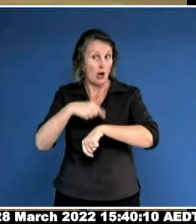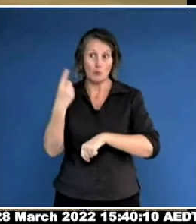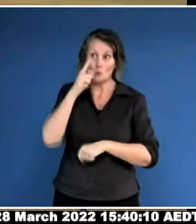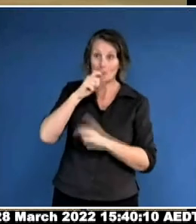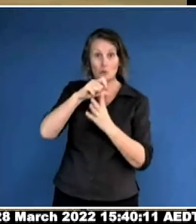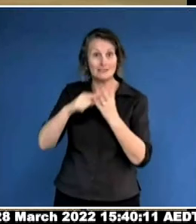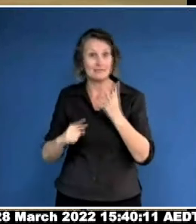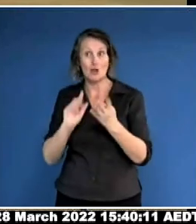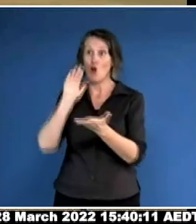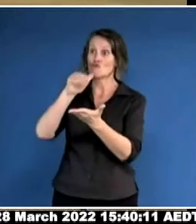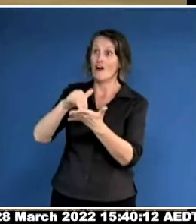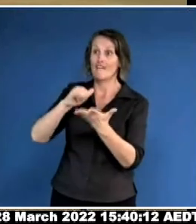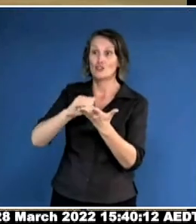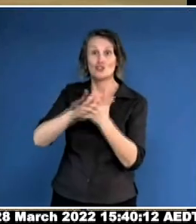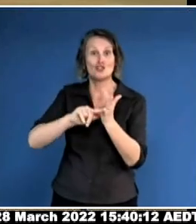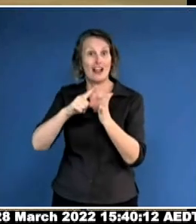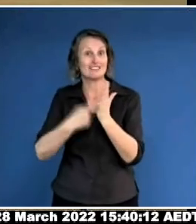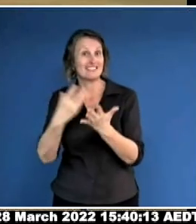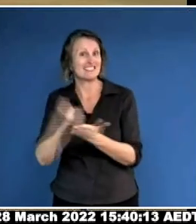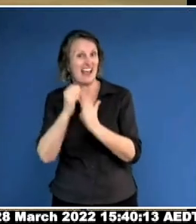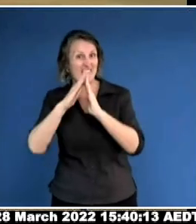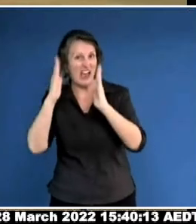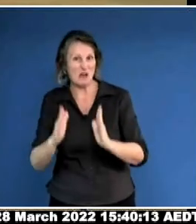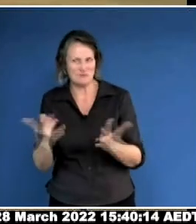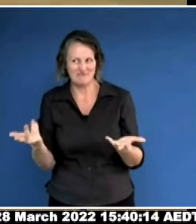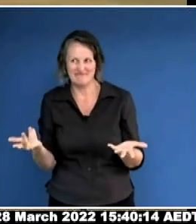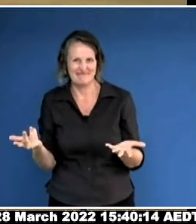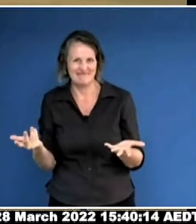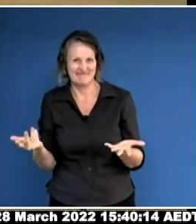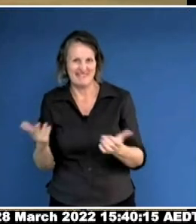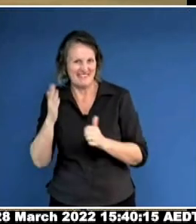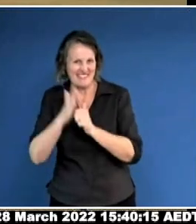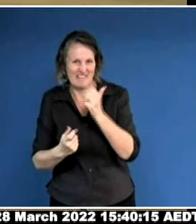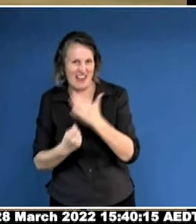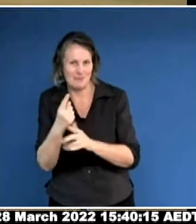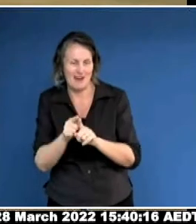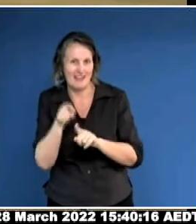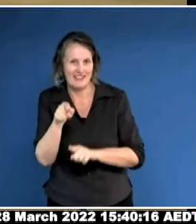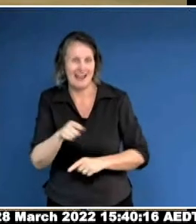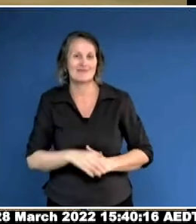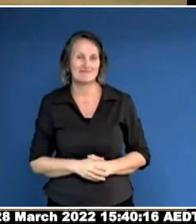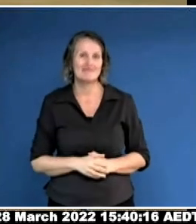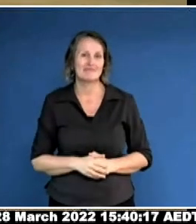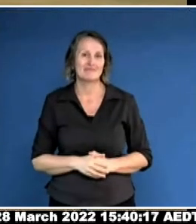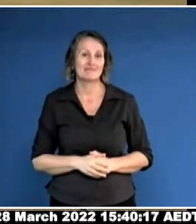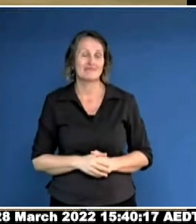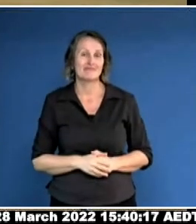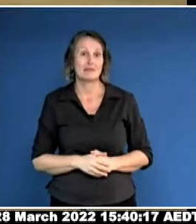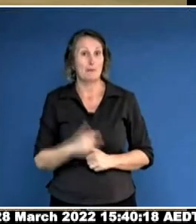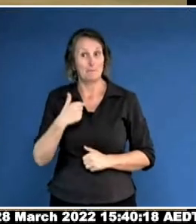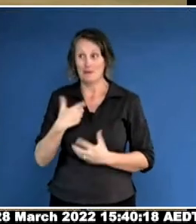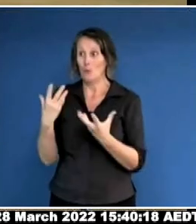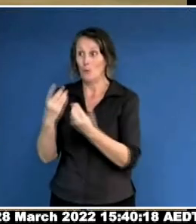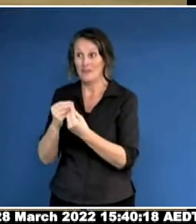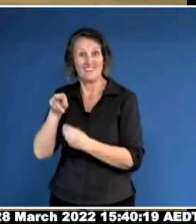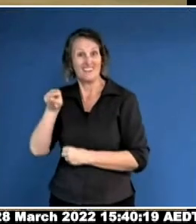shelters because it was assumed we were cared for and looked after. When Person 4 found out I'd been spending time with them, he got